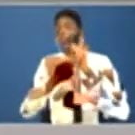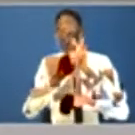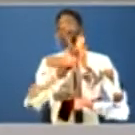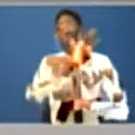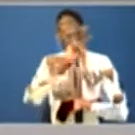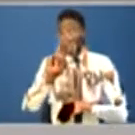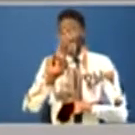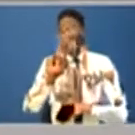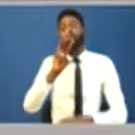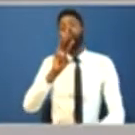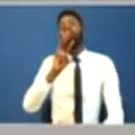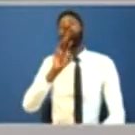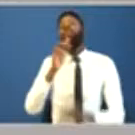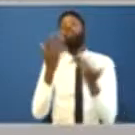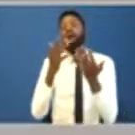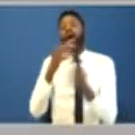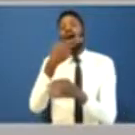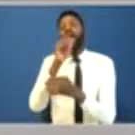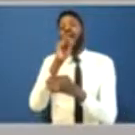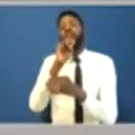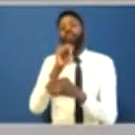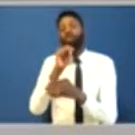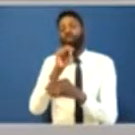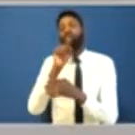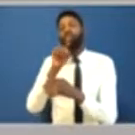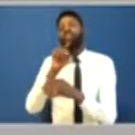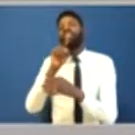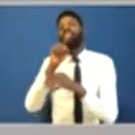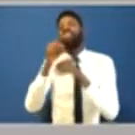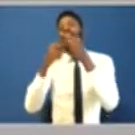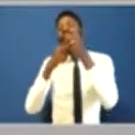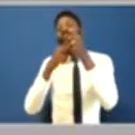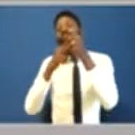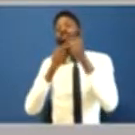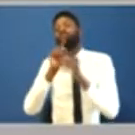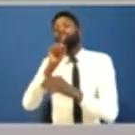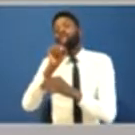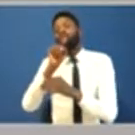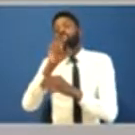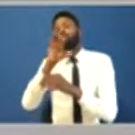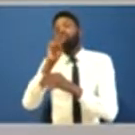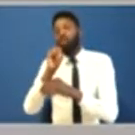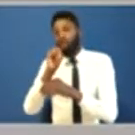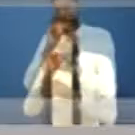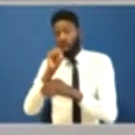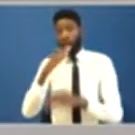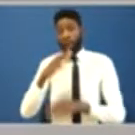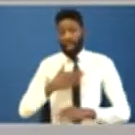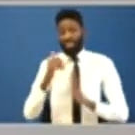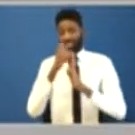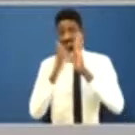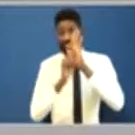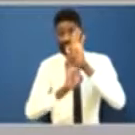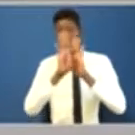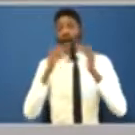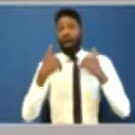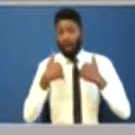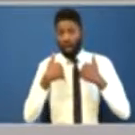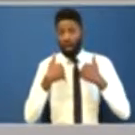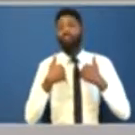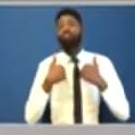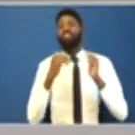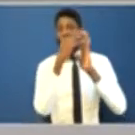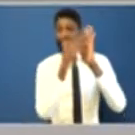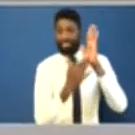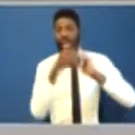47.com spelt h-a-r-m-a-n-47.com and you can download my manifesto in english or swahili and